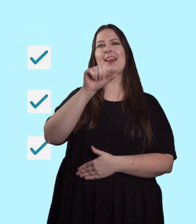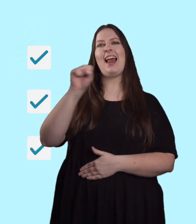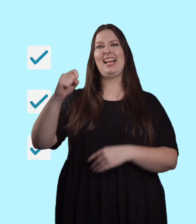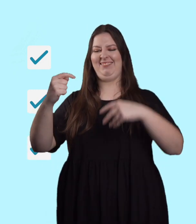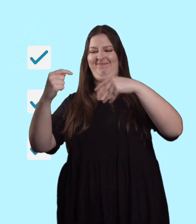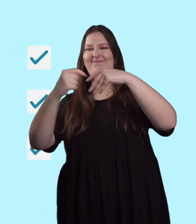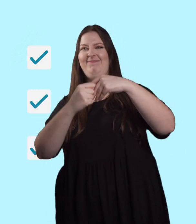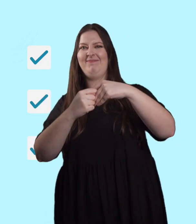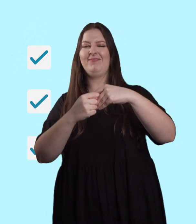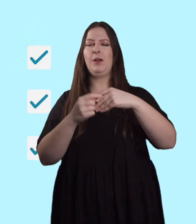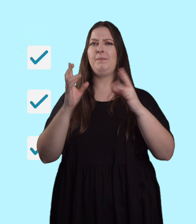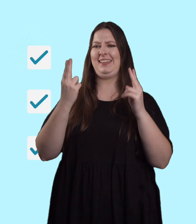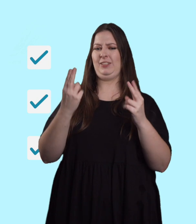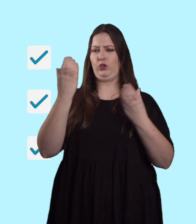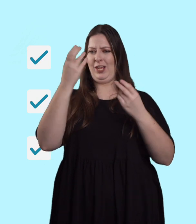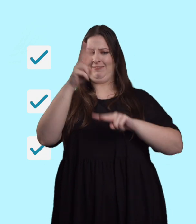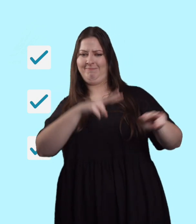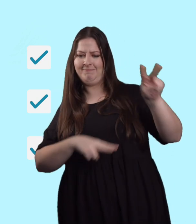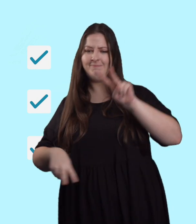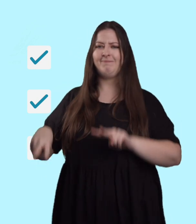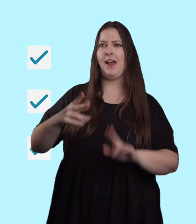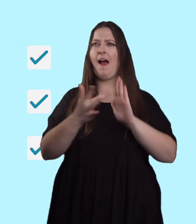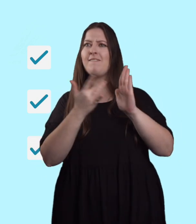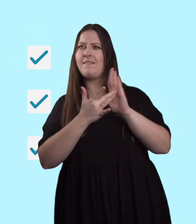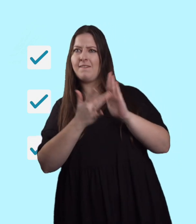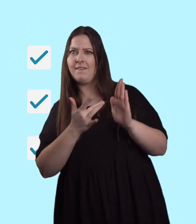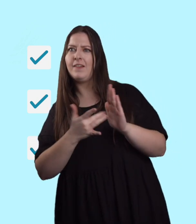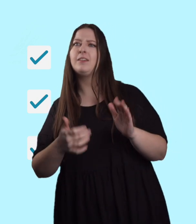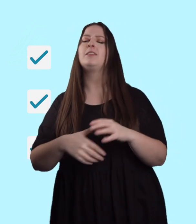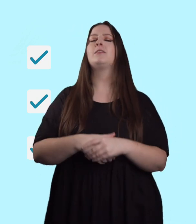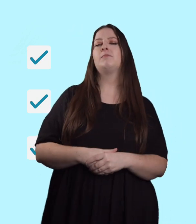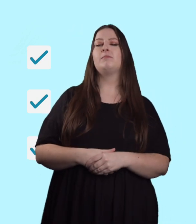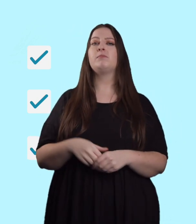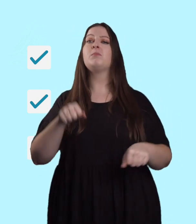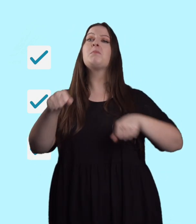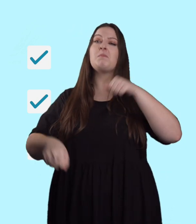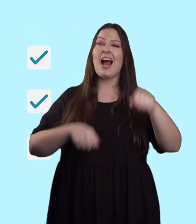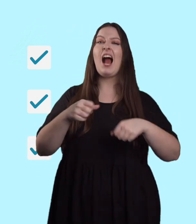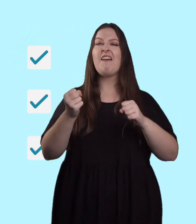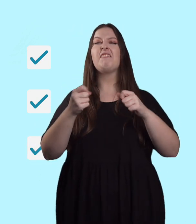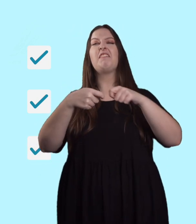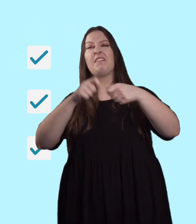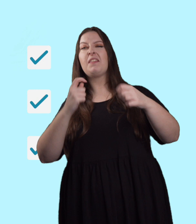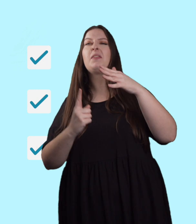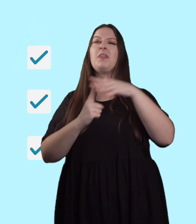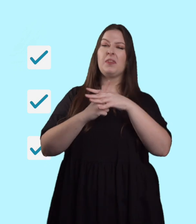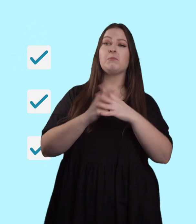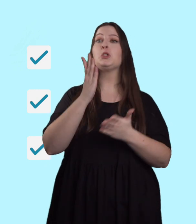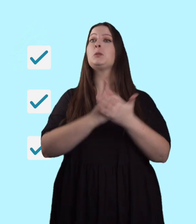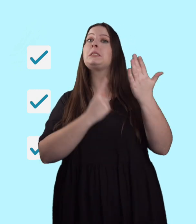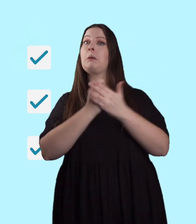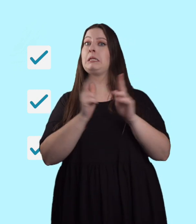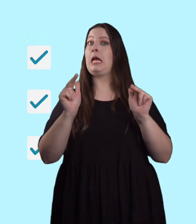in the tire, so you need to check for that. Sometimes punctures are caused by other things, like a spoke from the